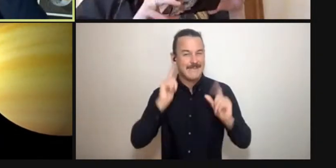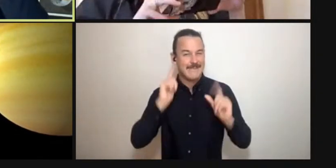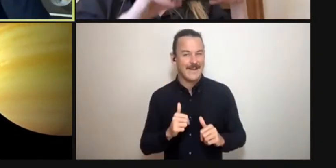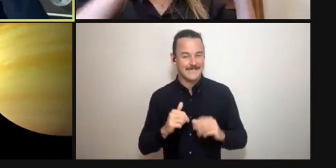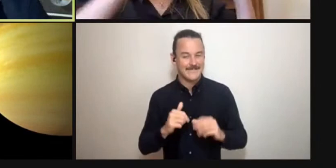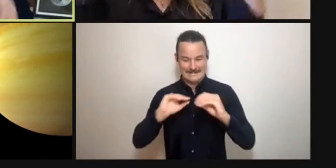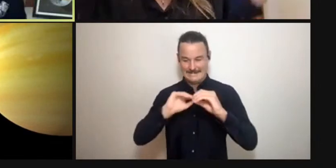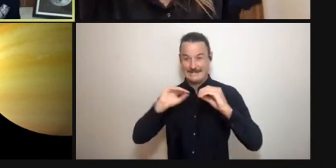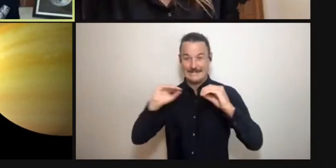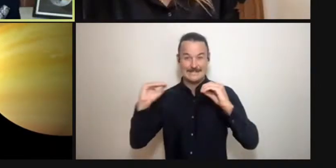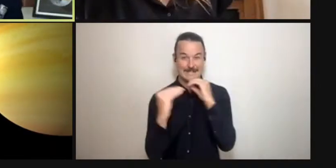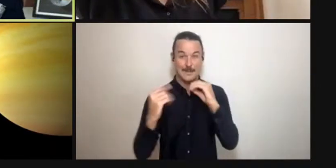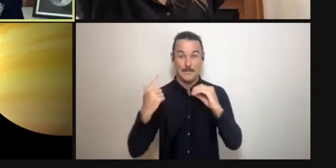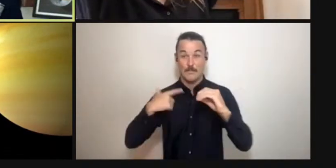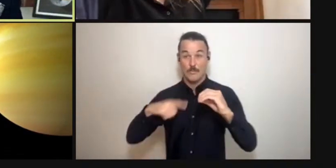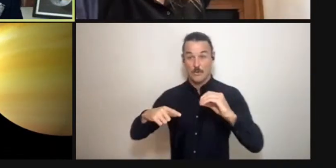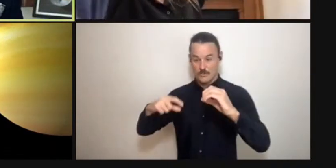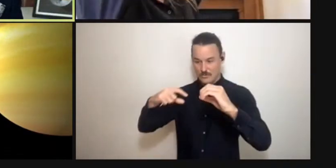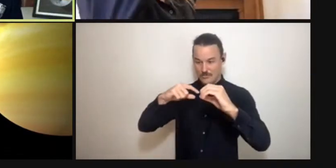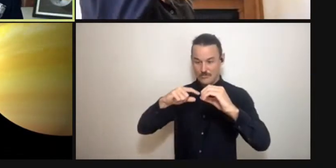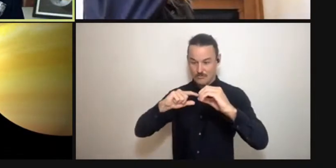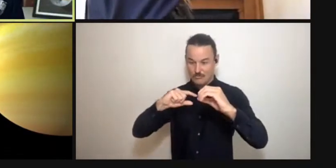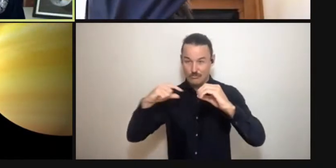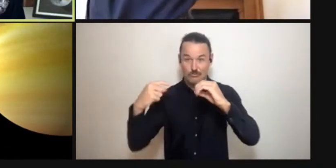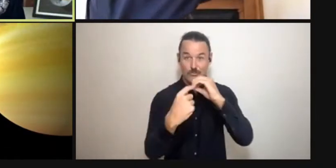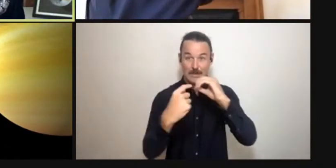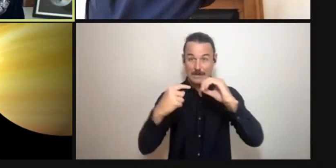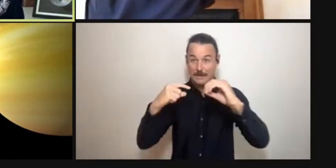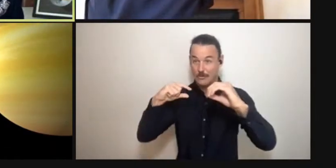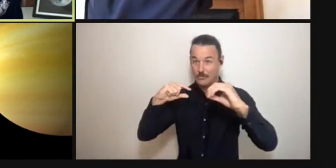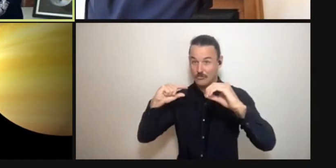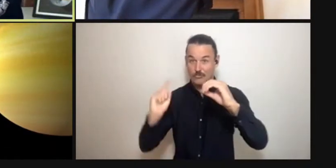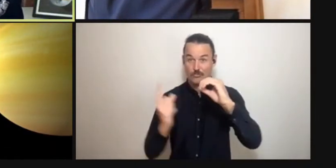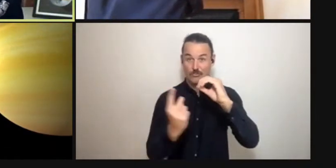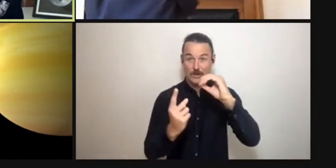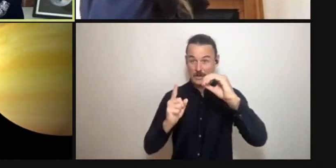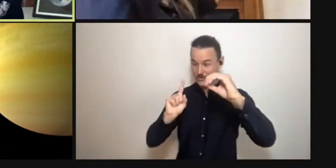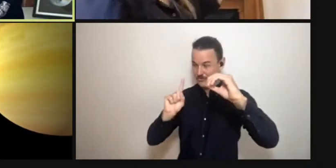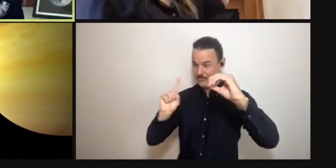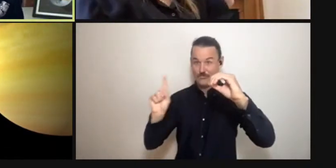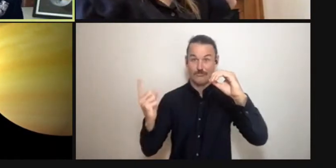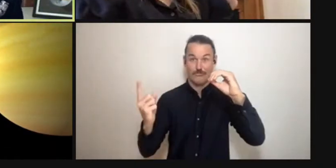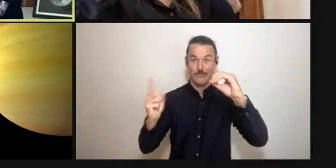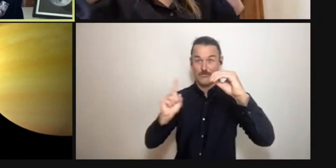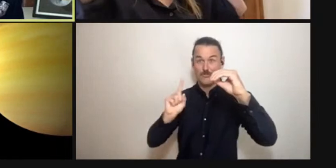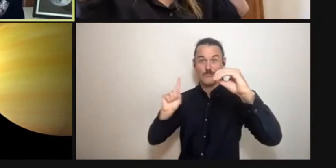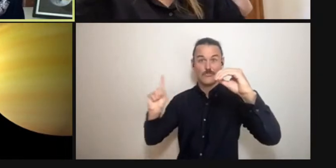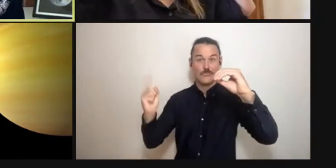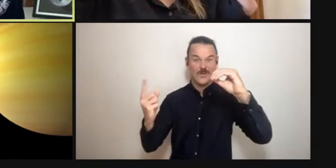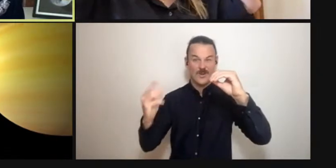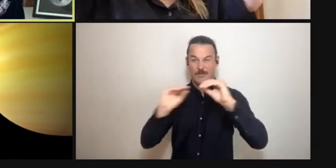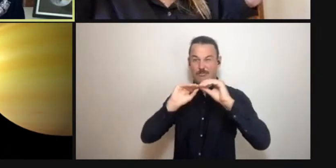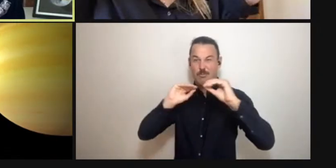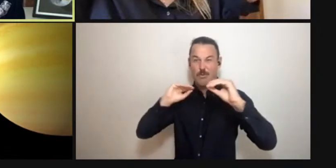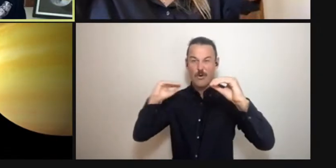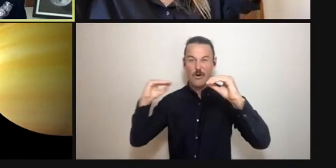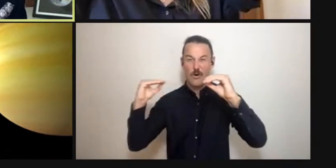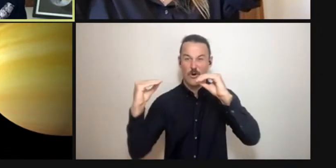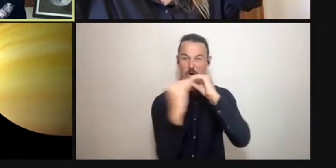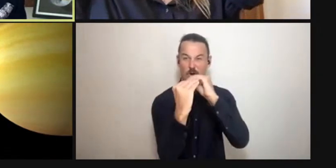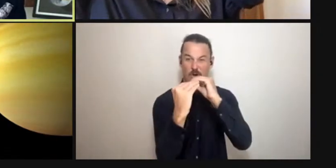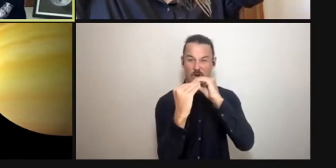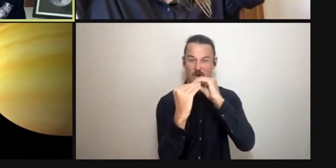Saturn stretching overhead. Now, Saturn is a gas giant. It